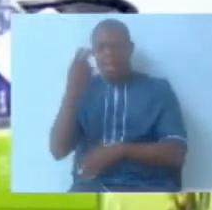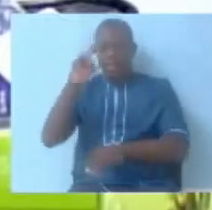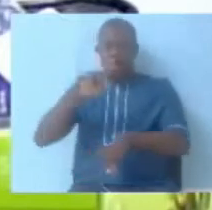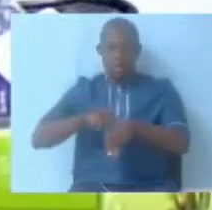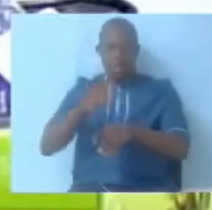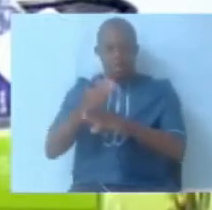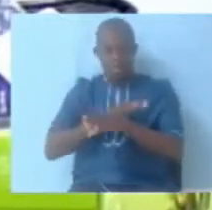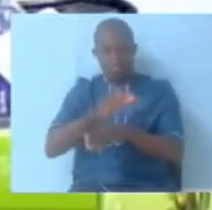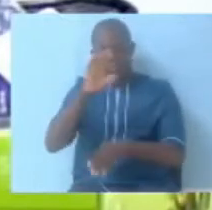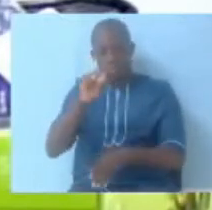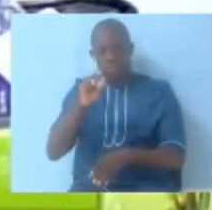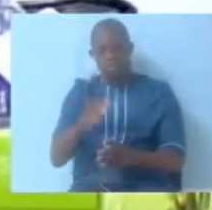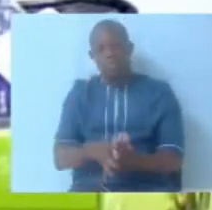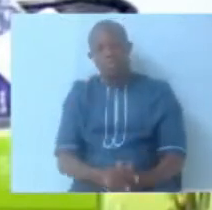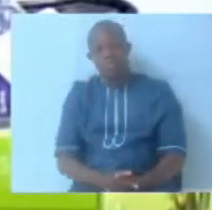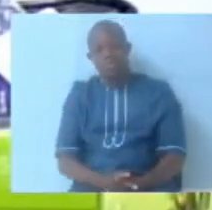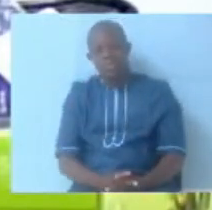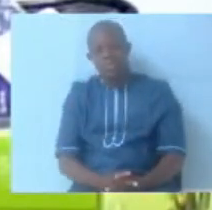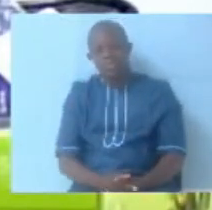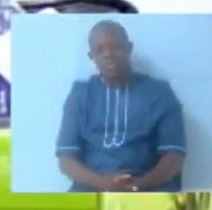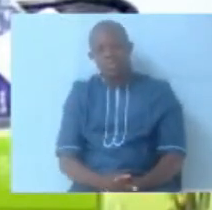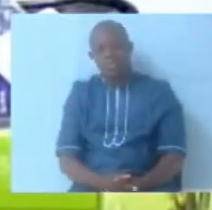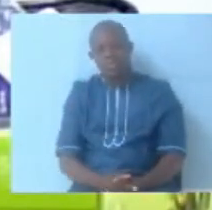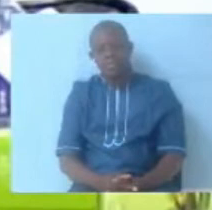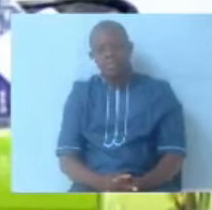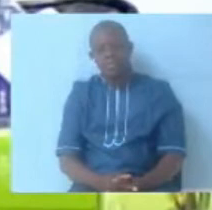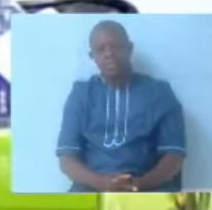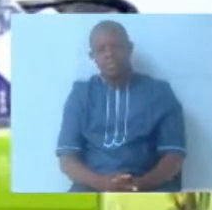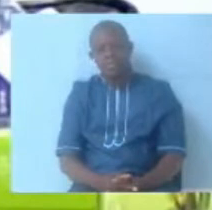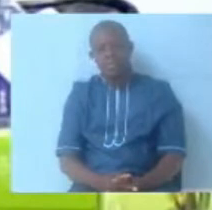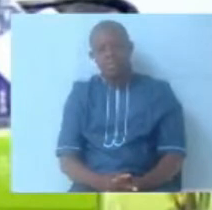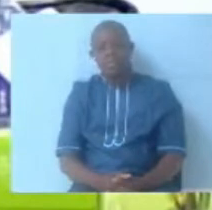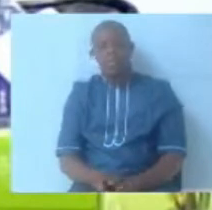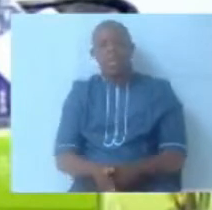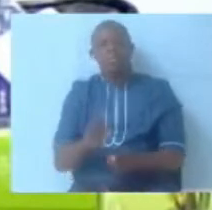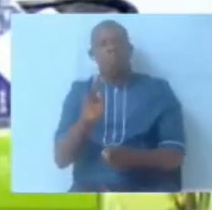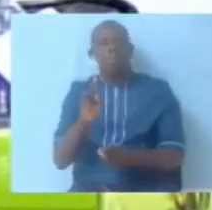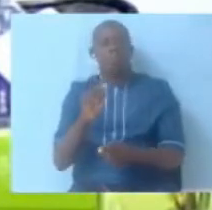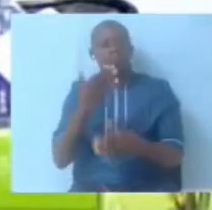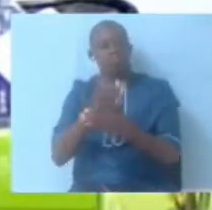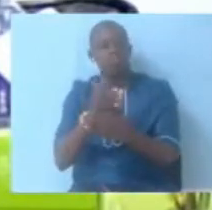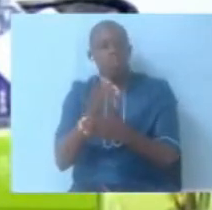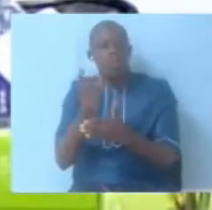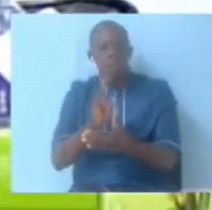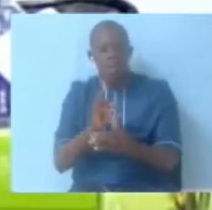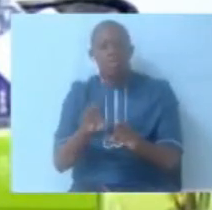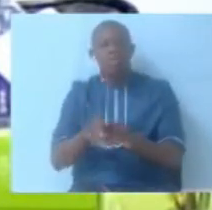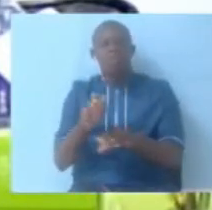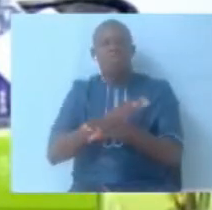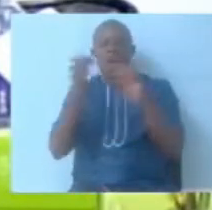1998 sangokono. We were interrupted by the events in Sierra Leone because of the civil war. Between kolo nata na